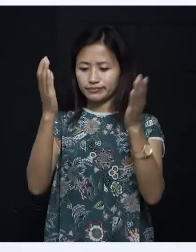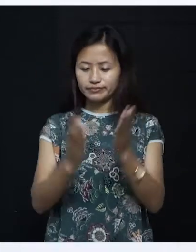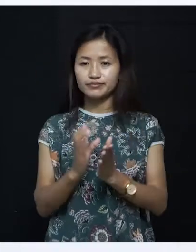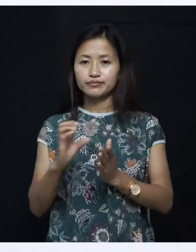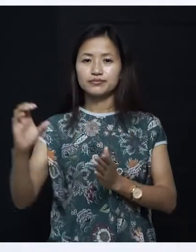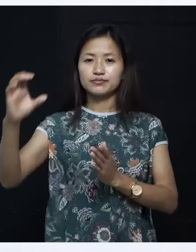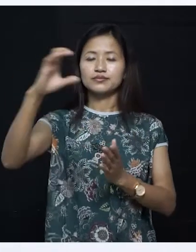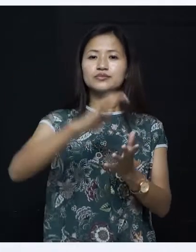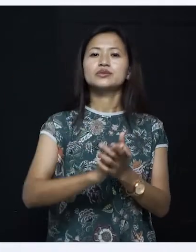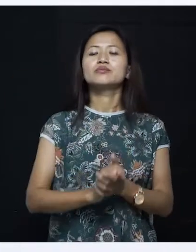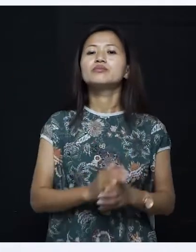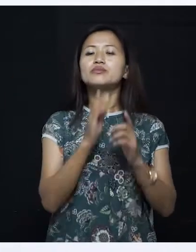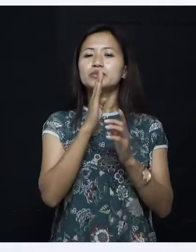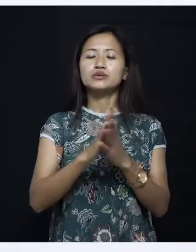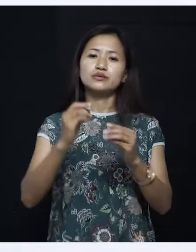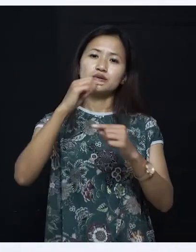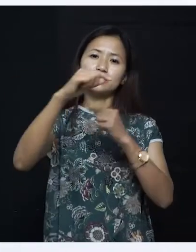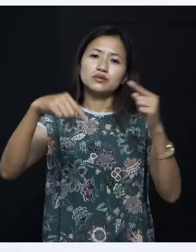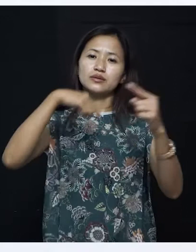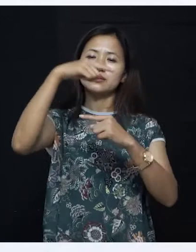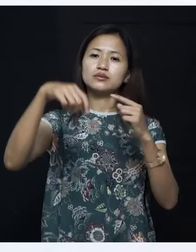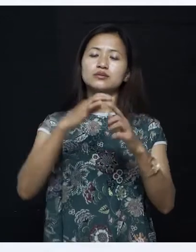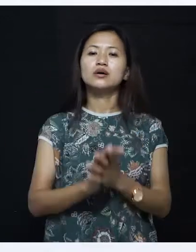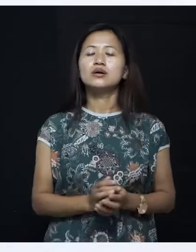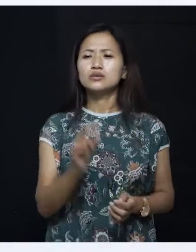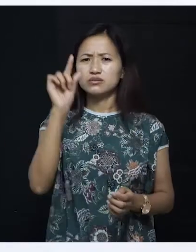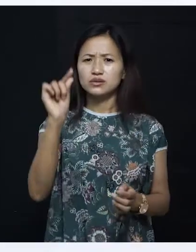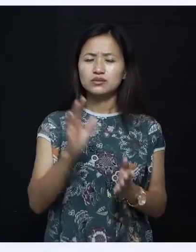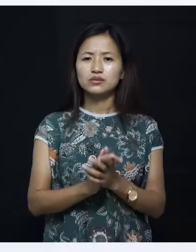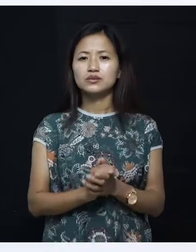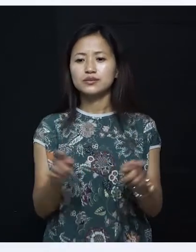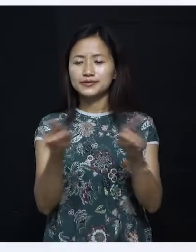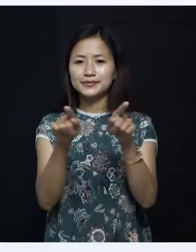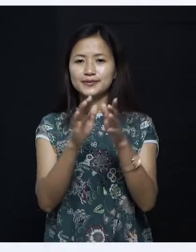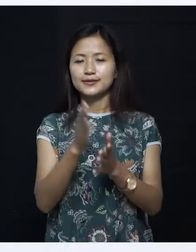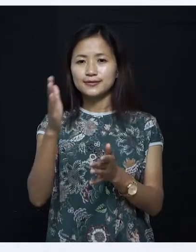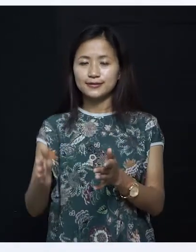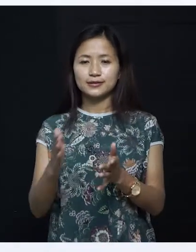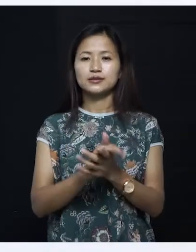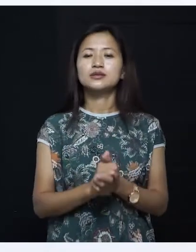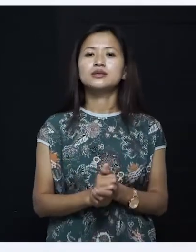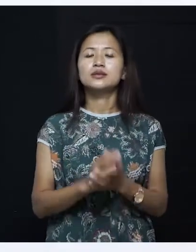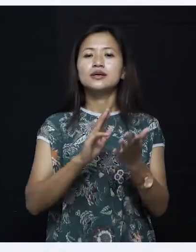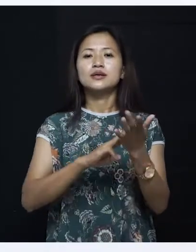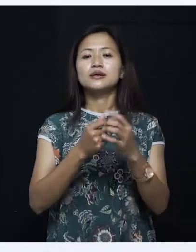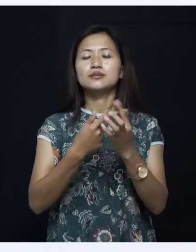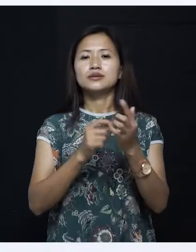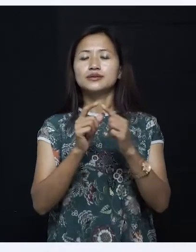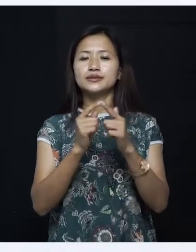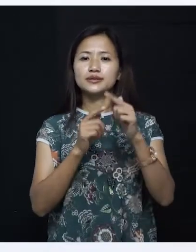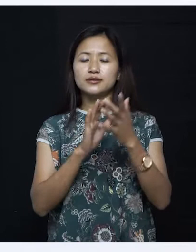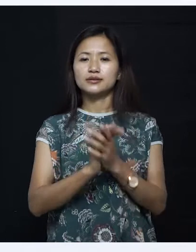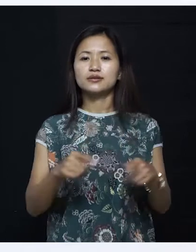of this industries. Okay, so that is to do with the both the side, that is merits and